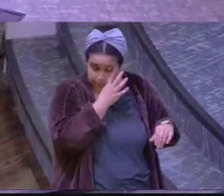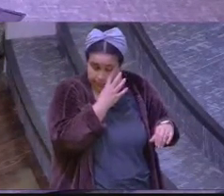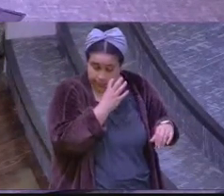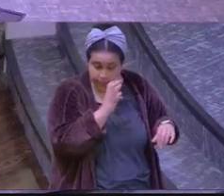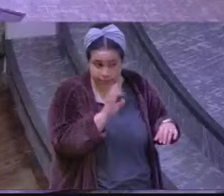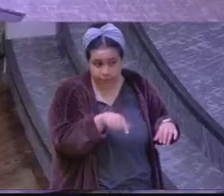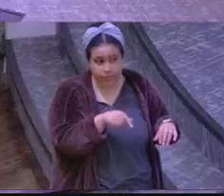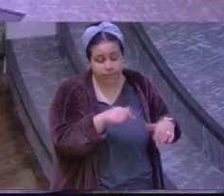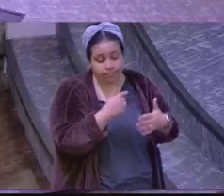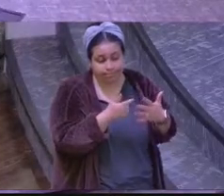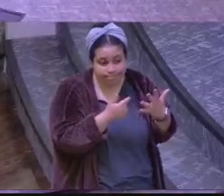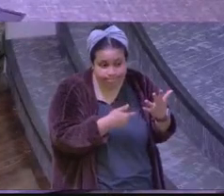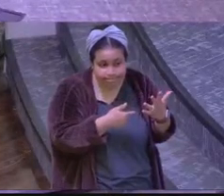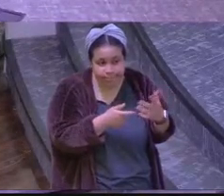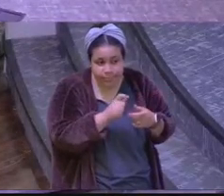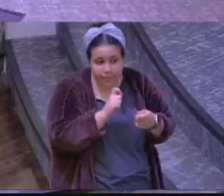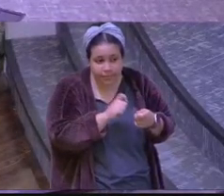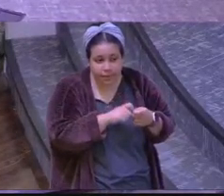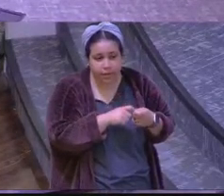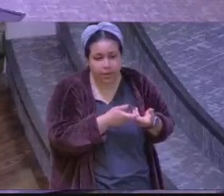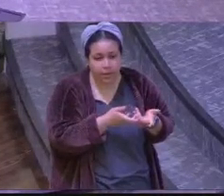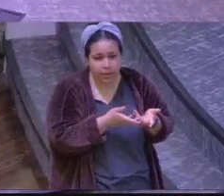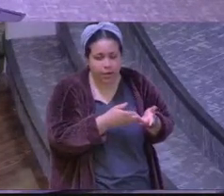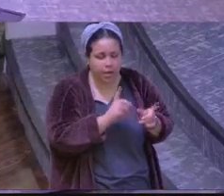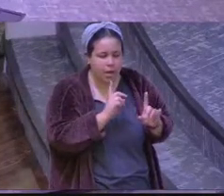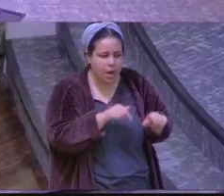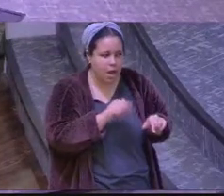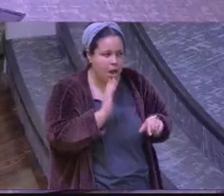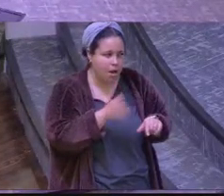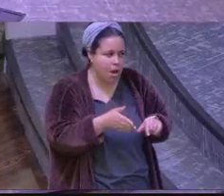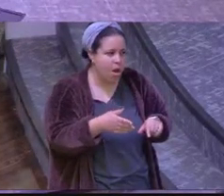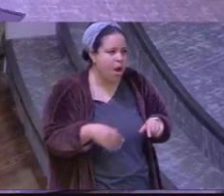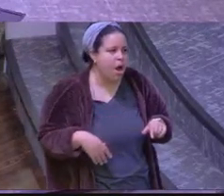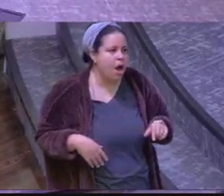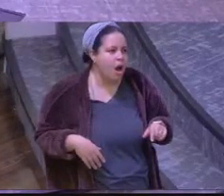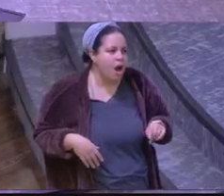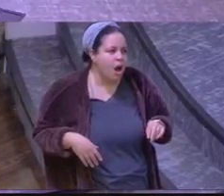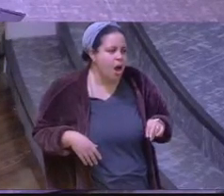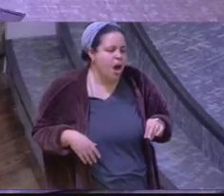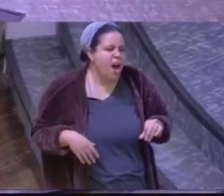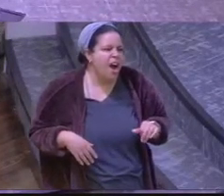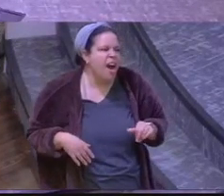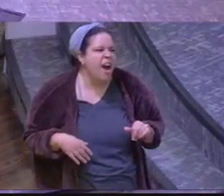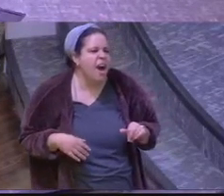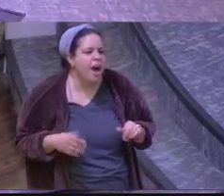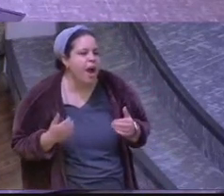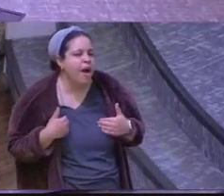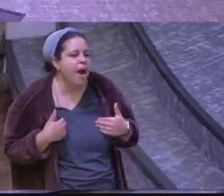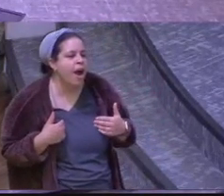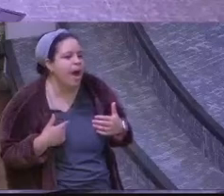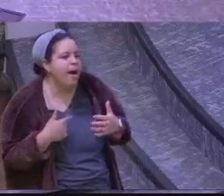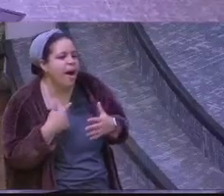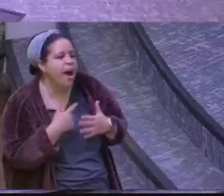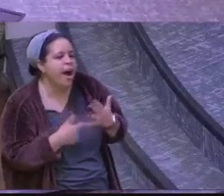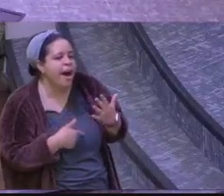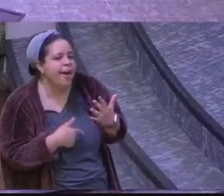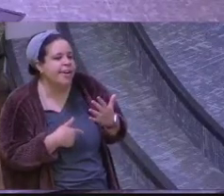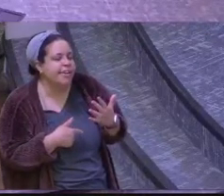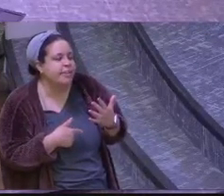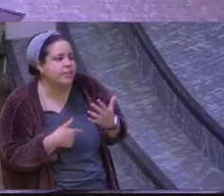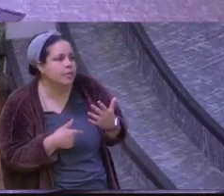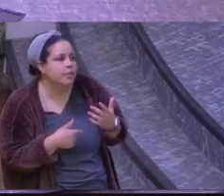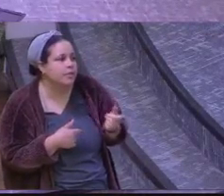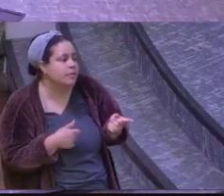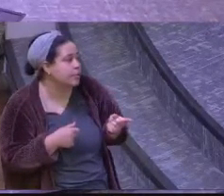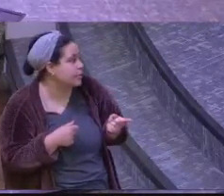y'all have questions specific on that, we can get you answers on that as well. But operating expenses, you will have a line item detail of each item that's in the budget.